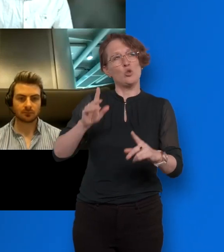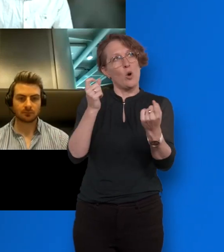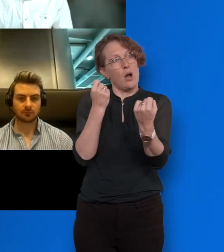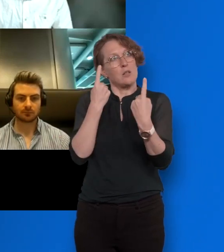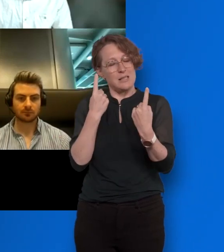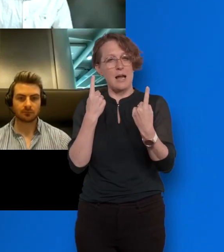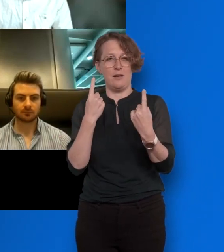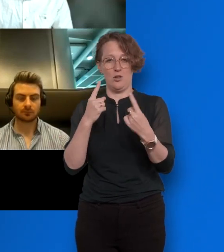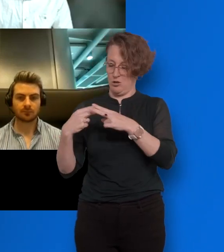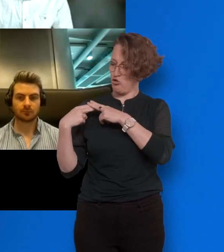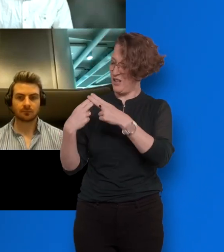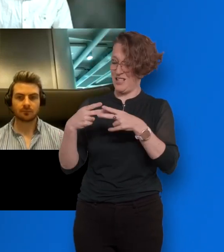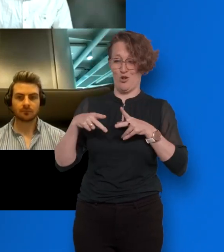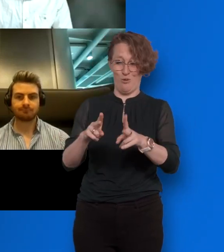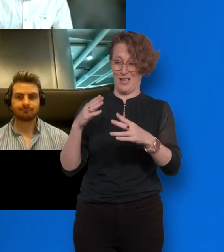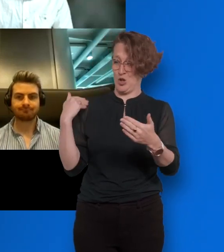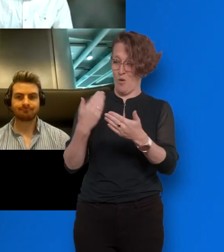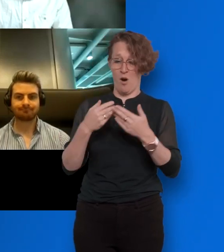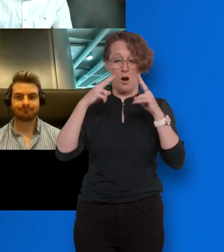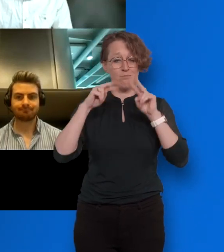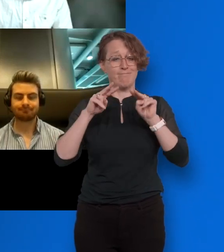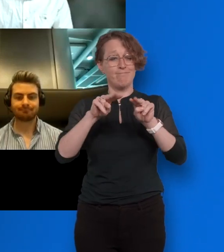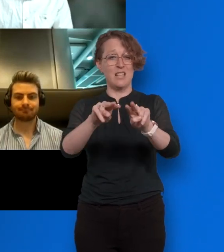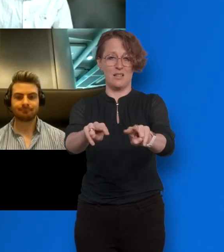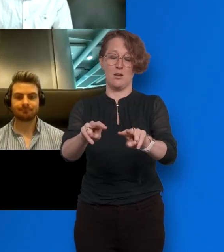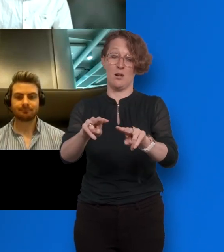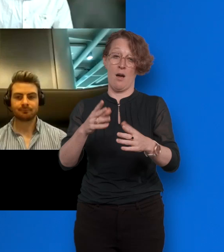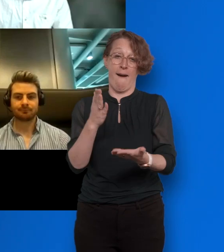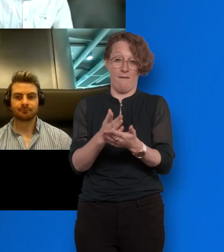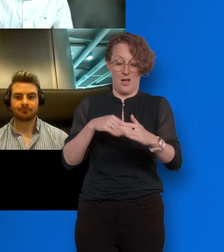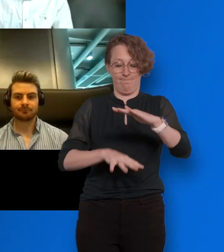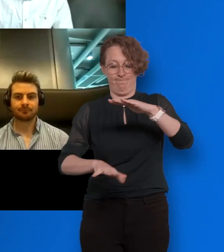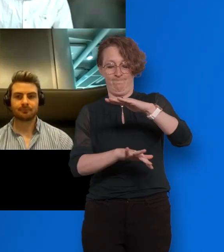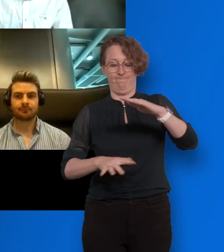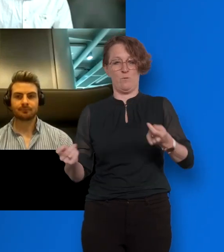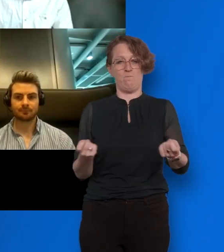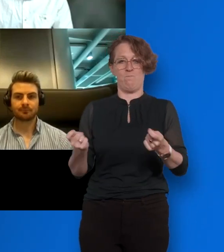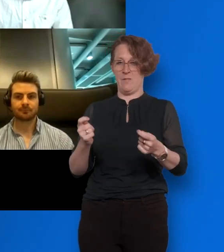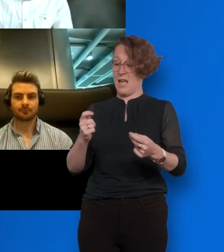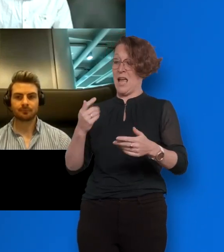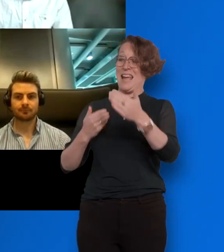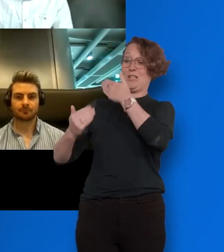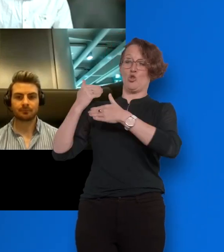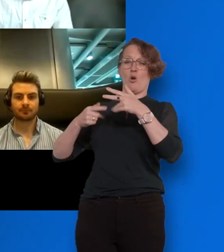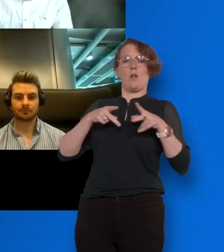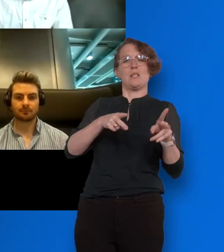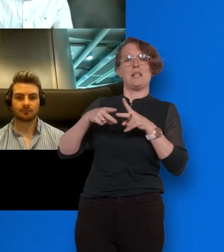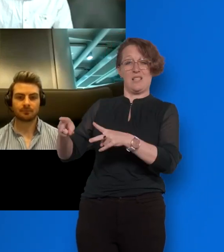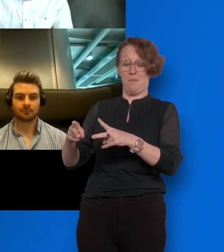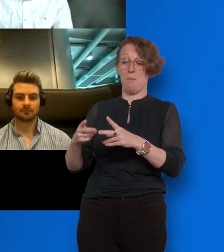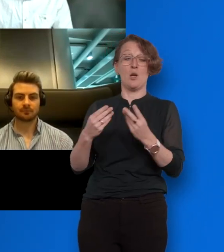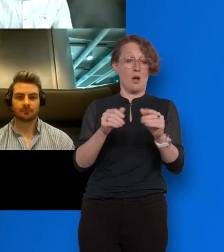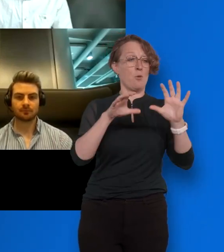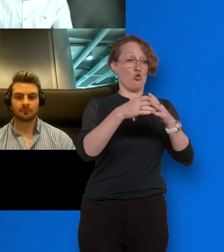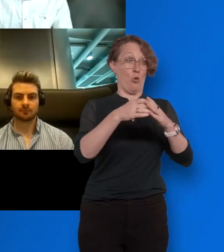understand that the traditional ways that we assess things are often governed by historical systems that benefit certain groups of people,